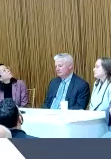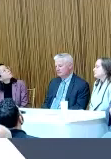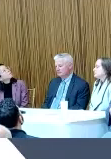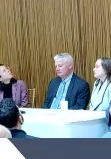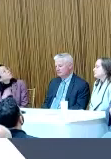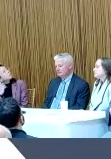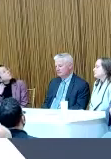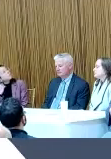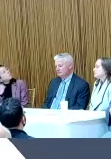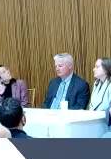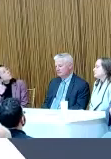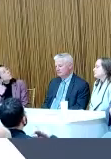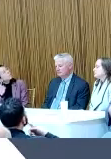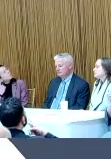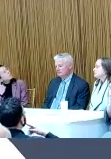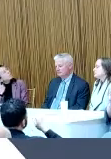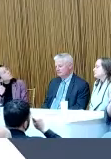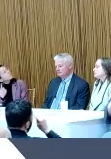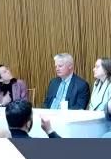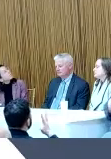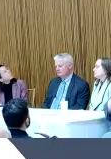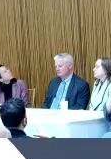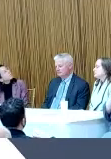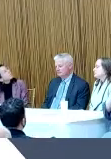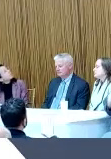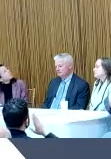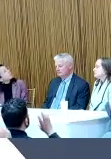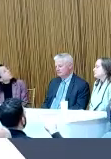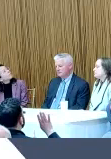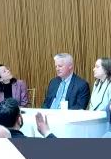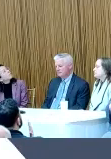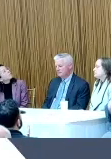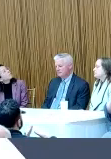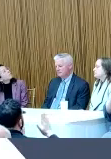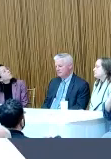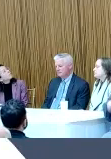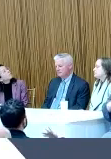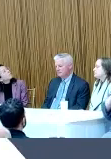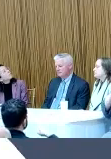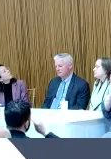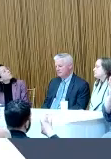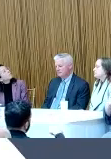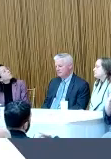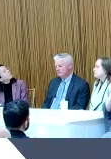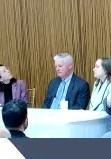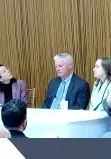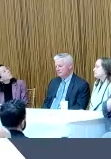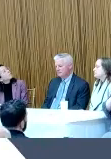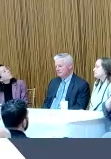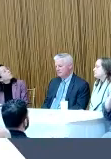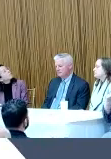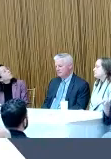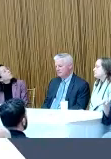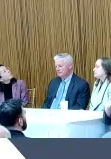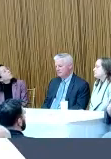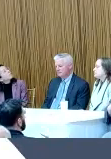so a lot of people will say to me oh I don't care I'll take free P all the houses are cheap there I don't care about the school district I know my children I said but you got to